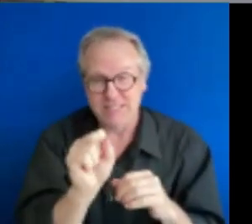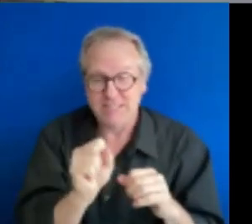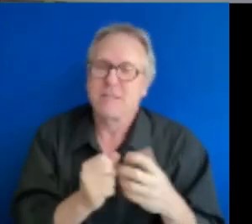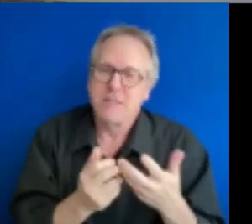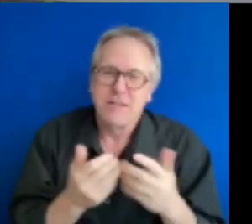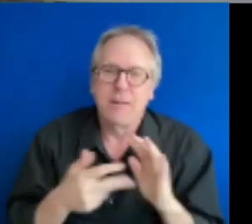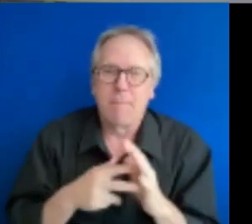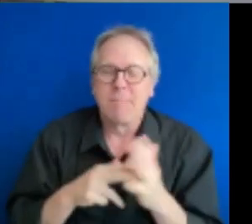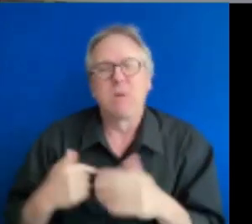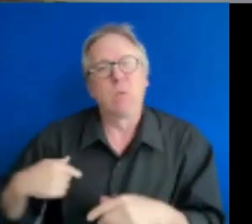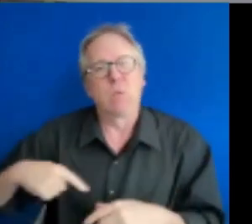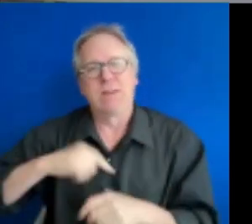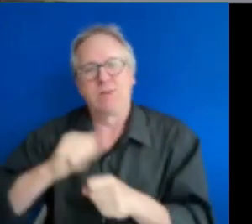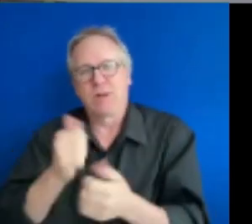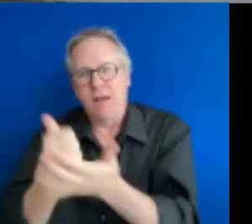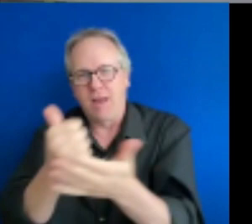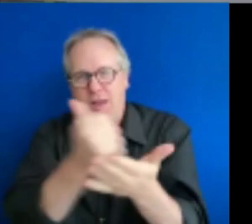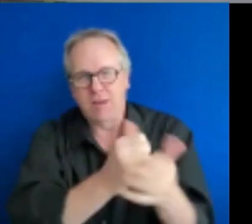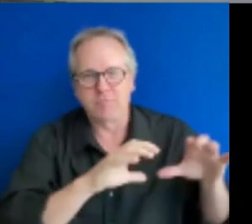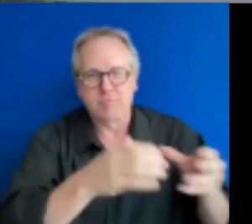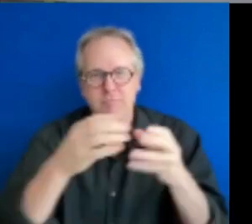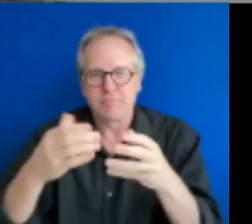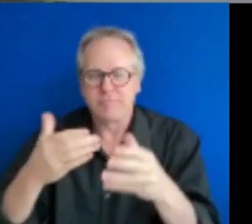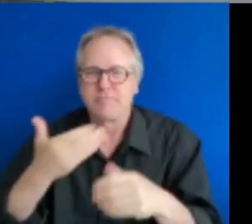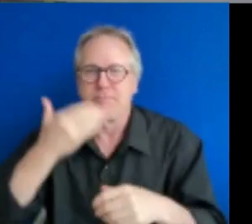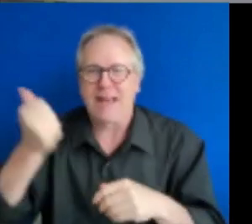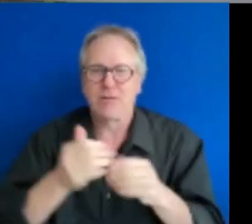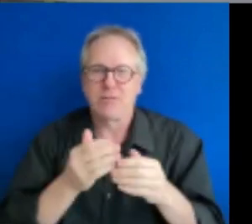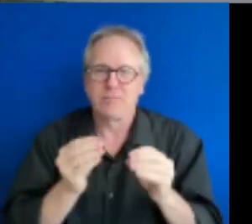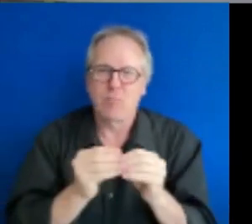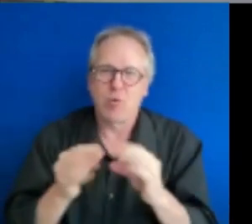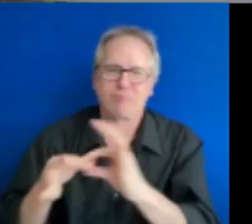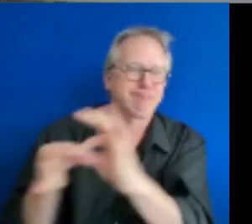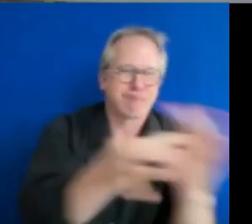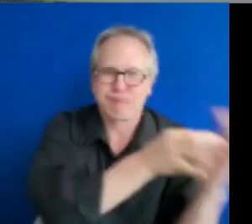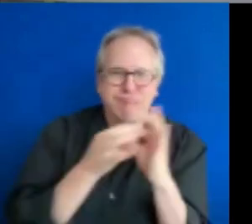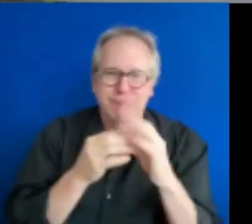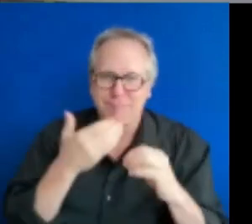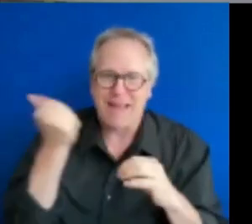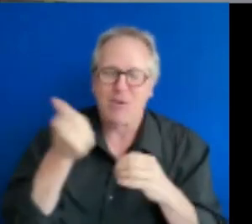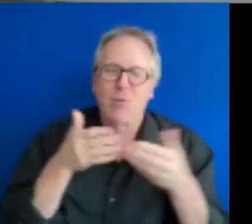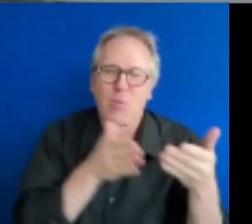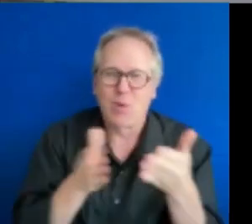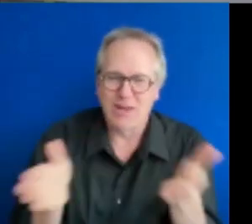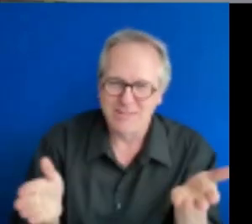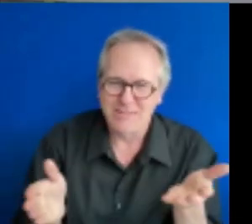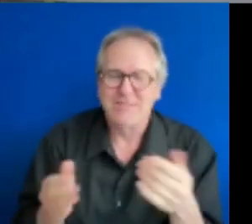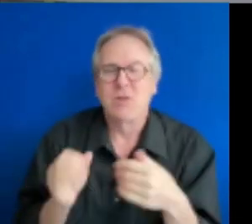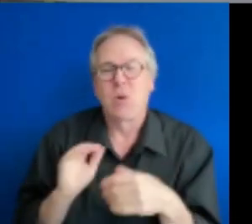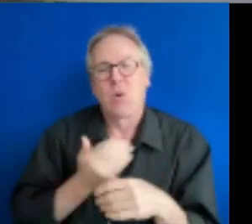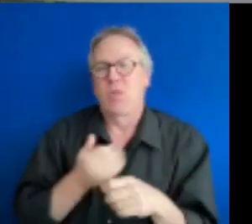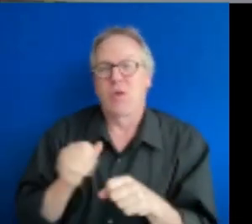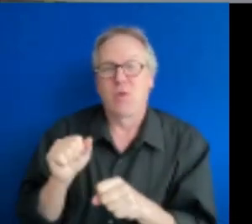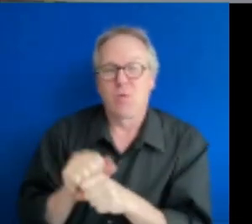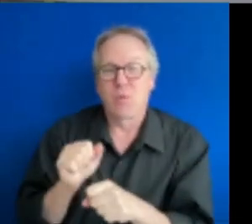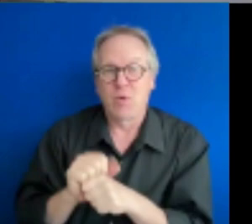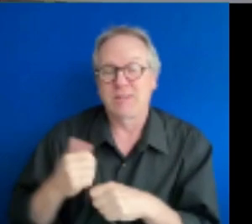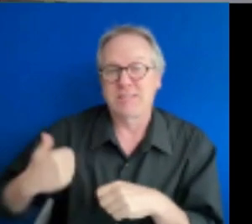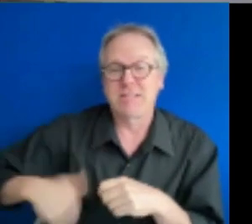serve communities in bigger, better, and broader ways. And so the work of Side with